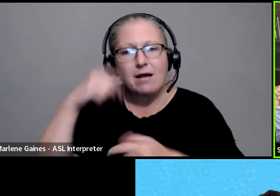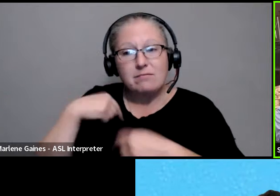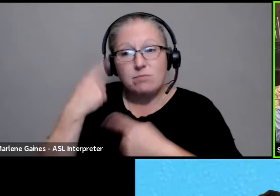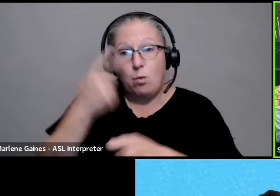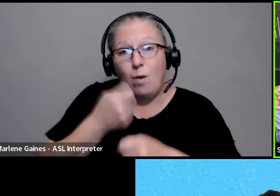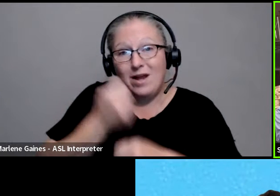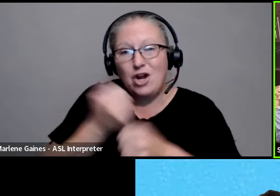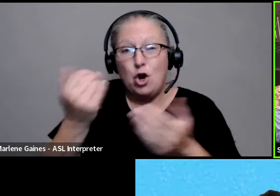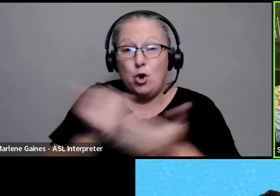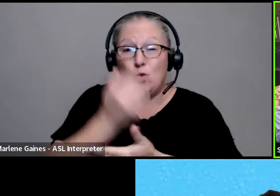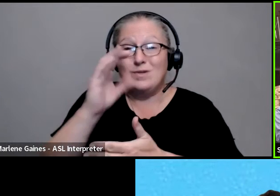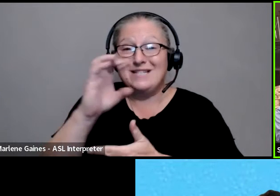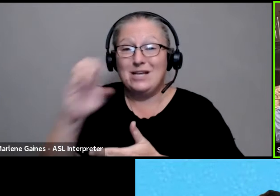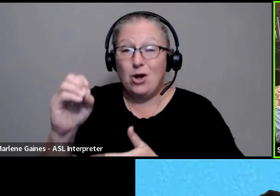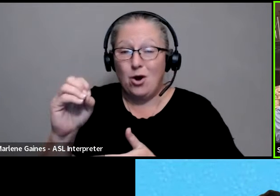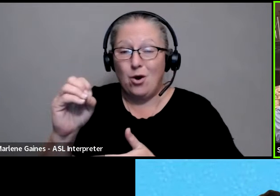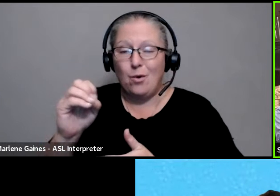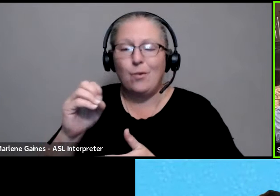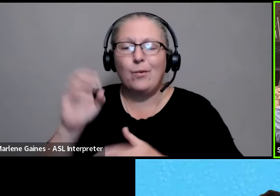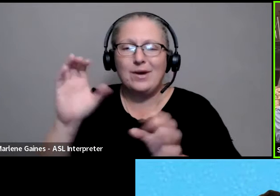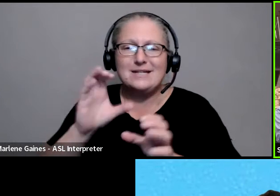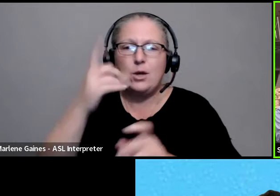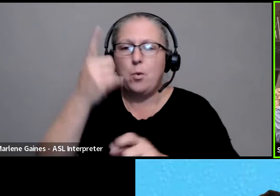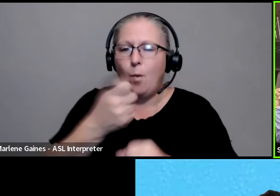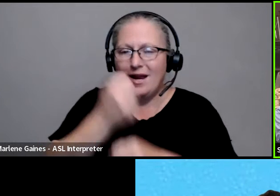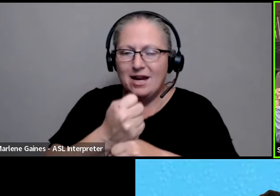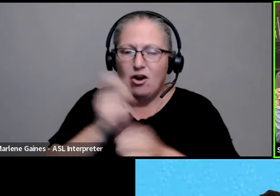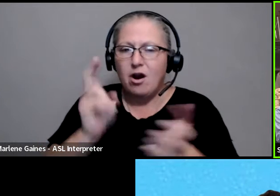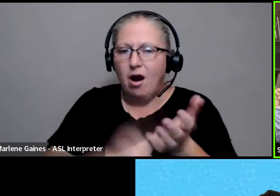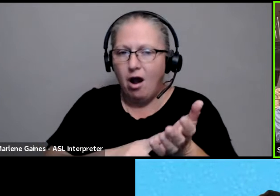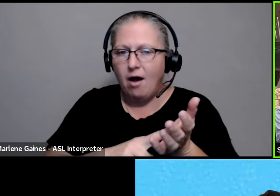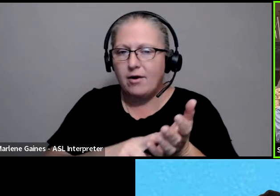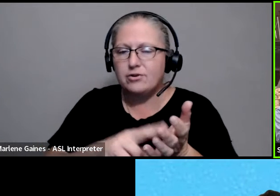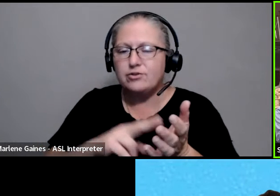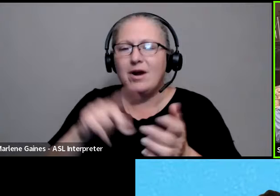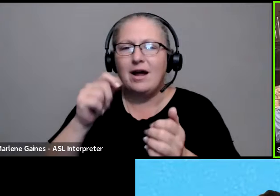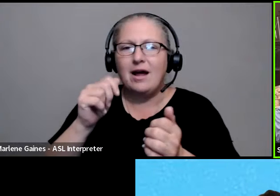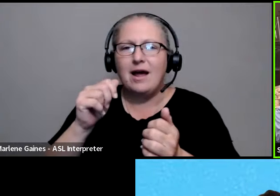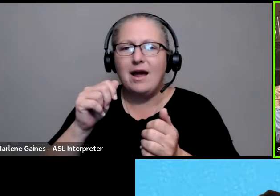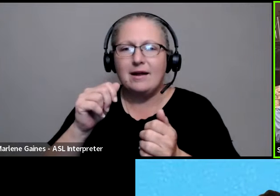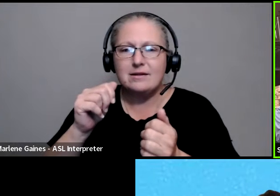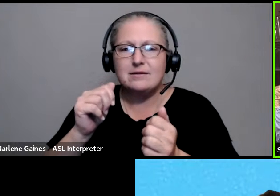was a new CEO. We did a 1-year contract with them.